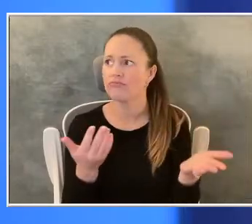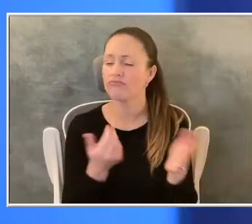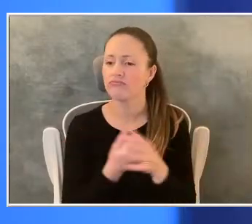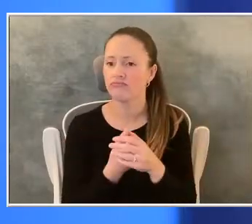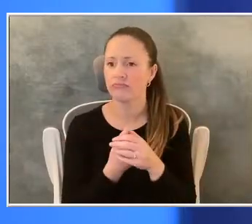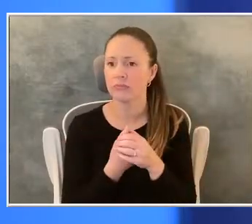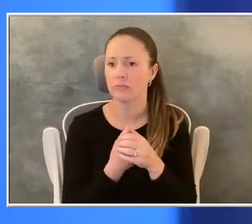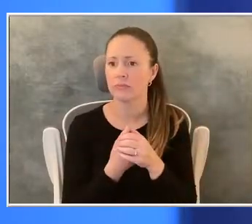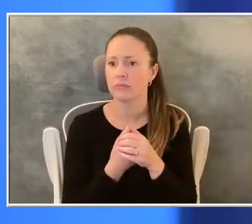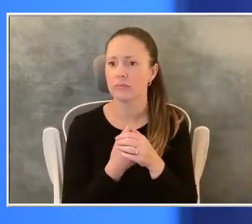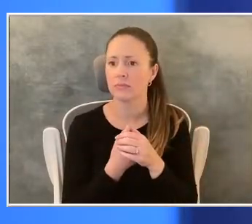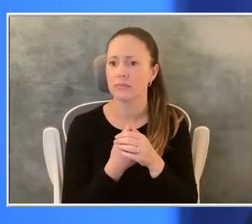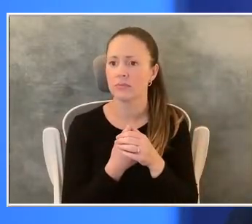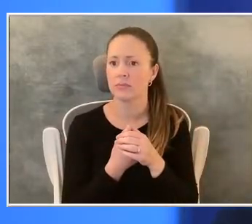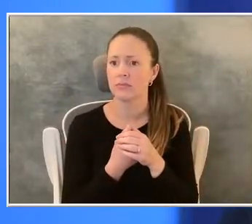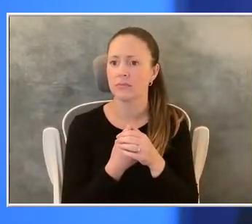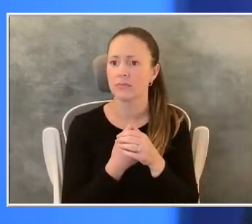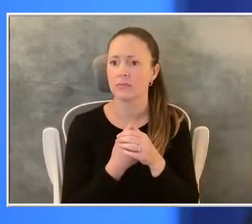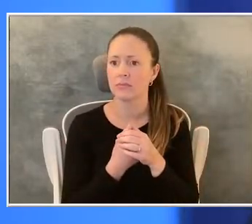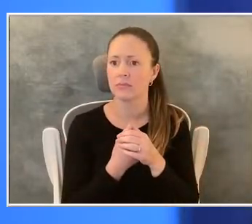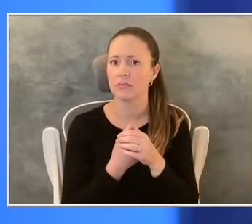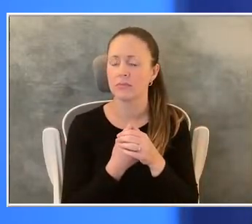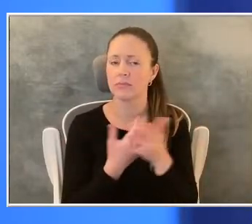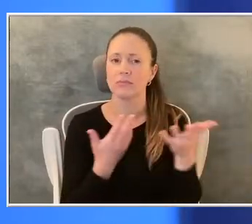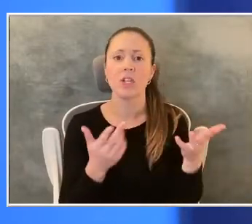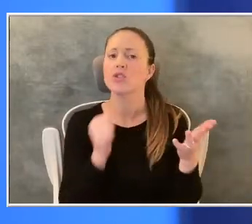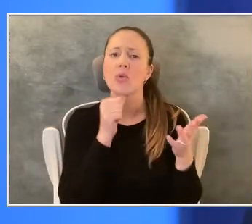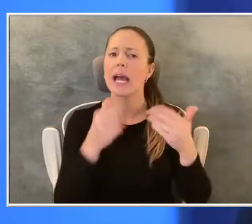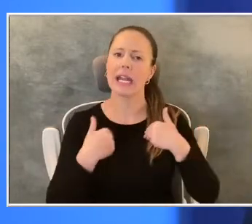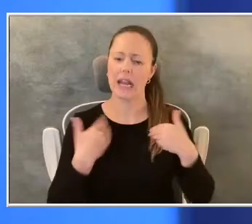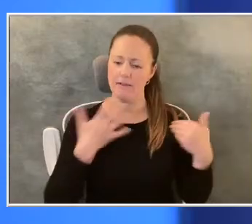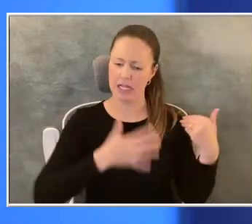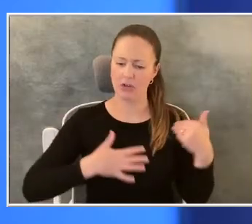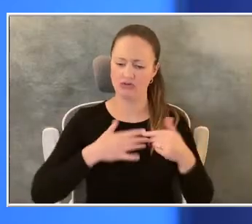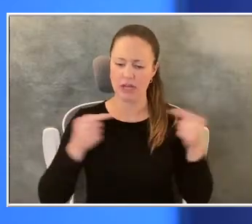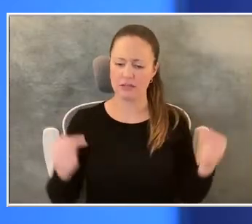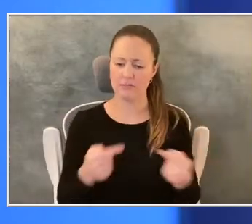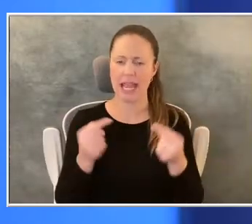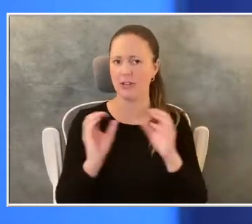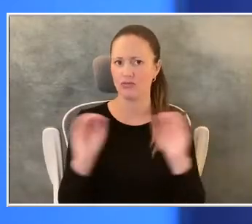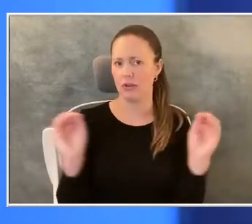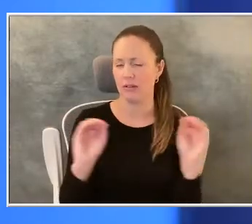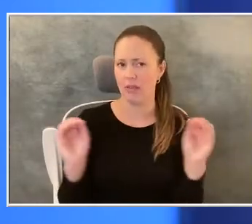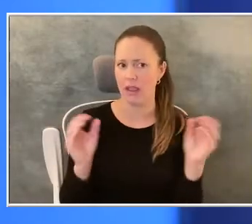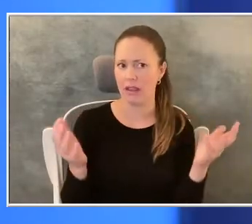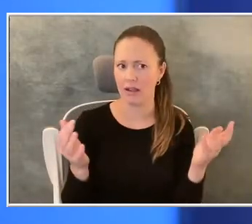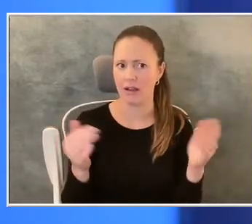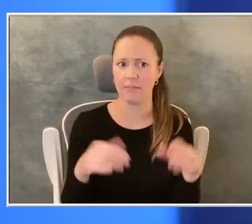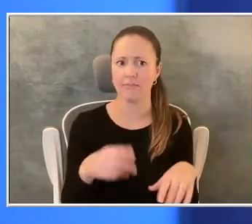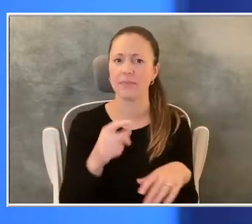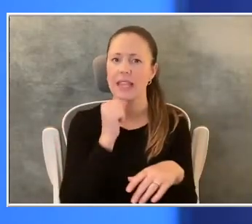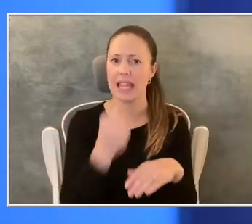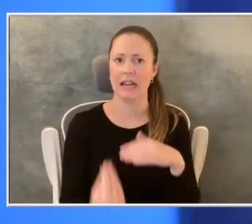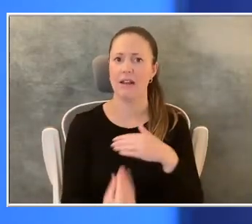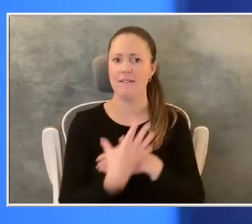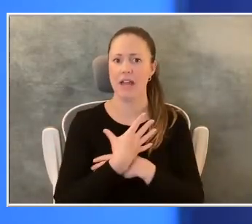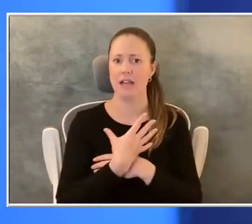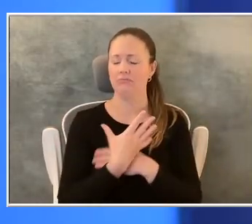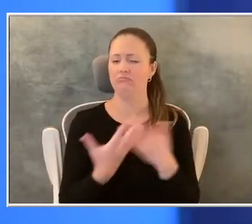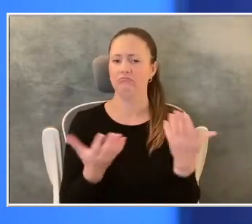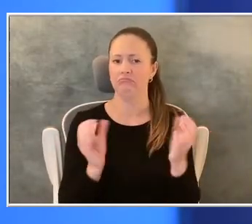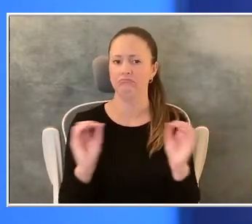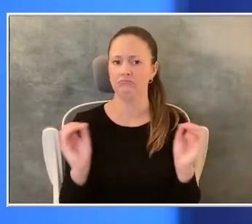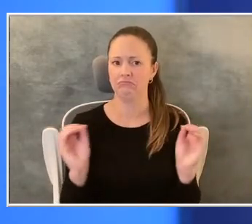really didn't. I didn't have any chest pains or anything taking the treatments. They didn't affect me at all. The